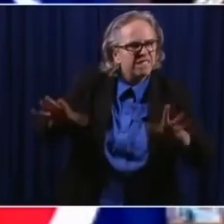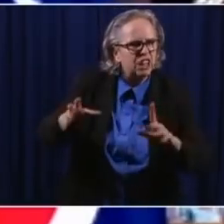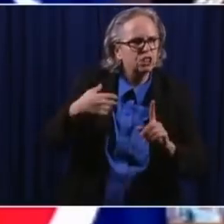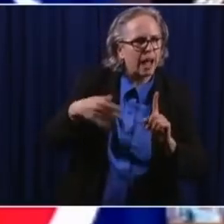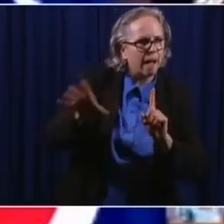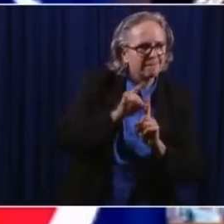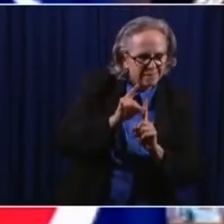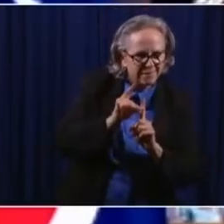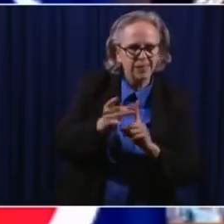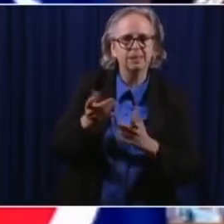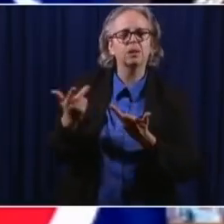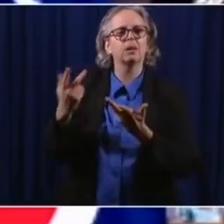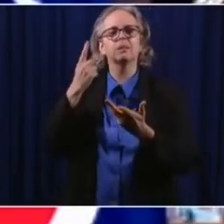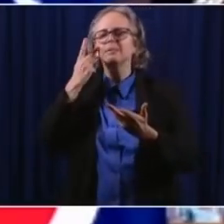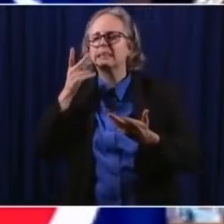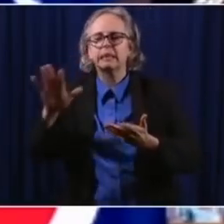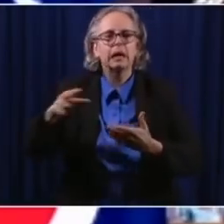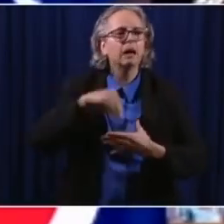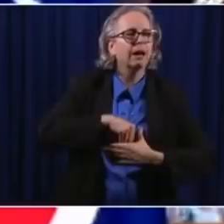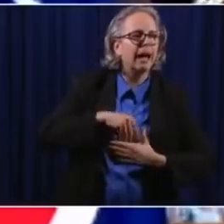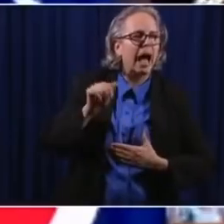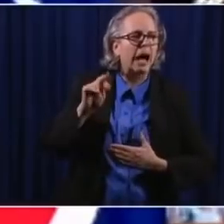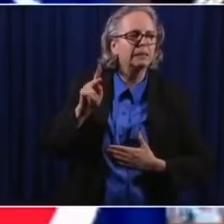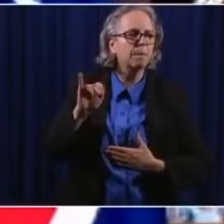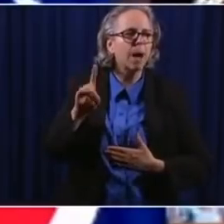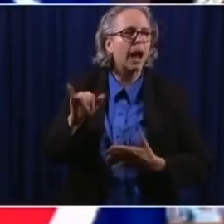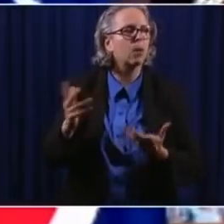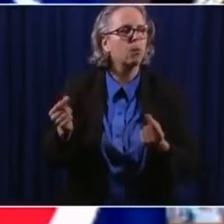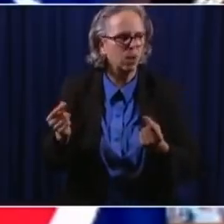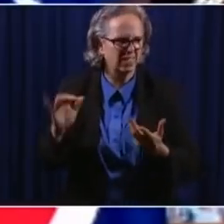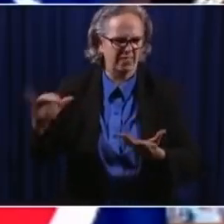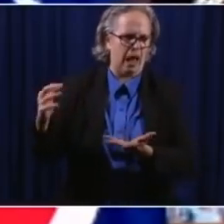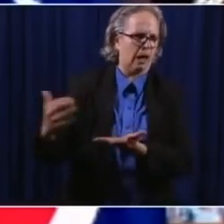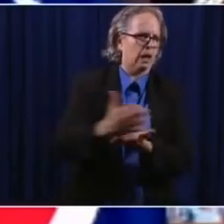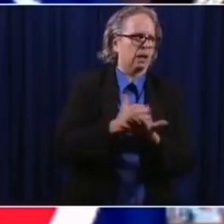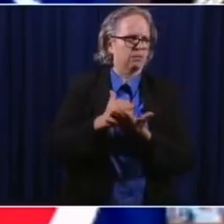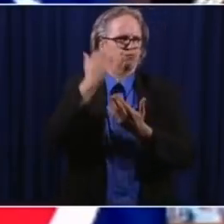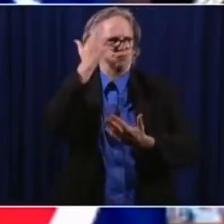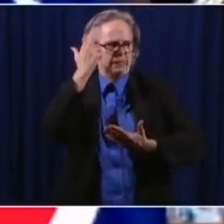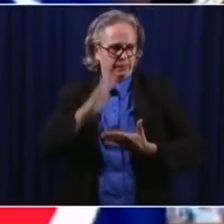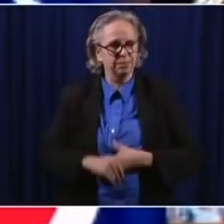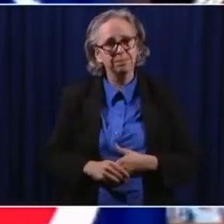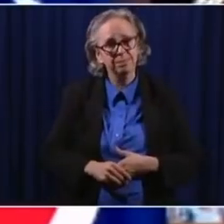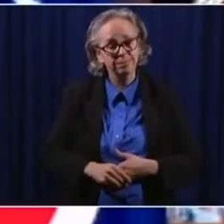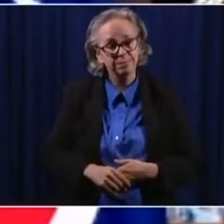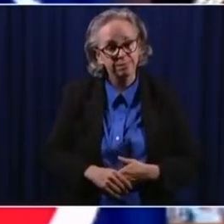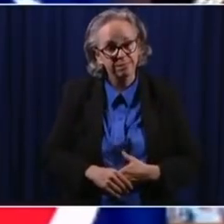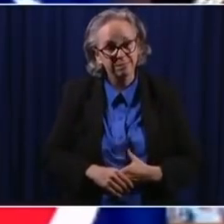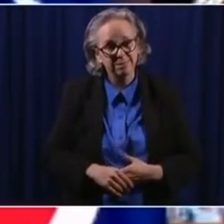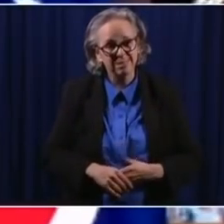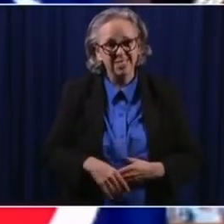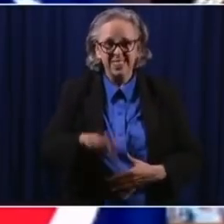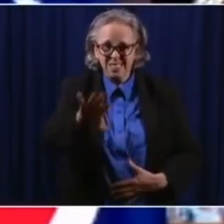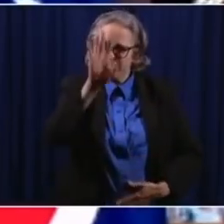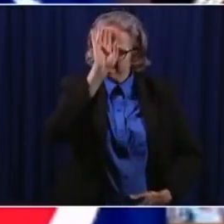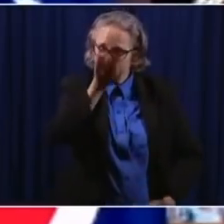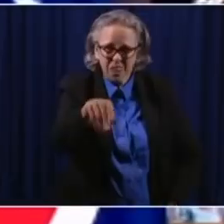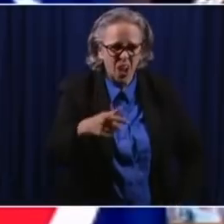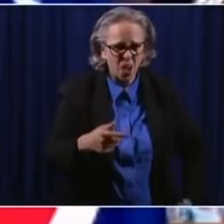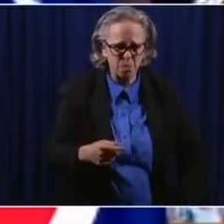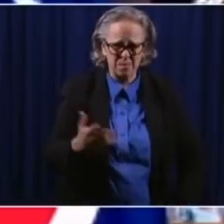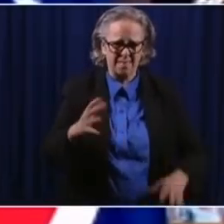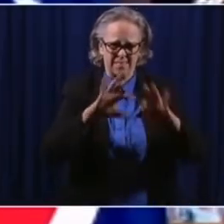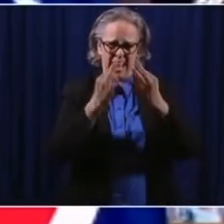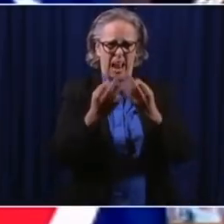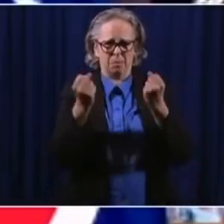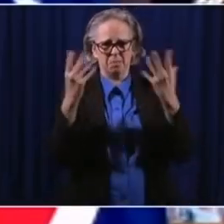had the virus. And then, Governor, really appreciate. I know a lot of families appreciate the update you gave about sports,